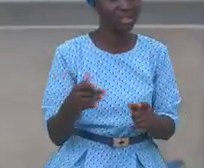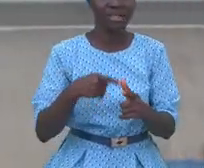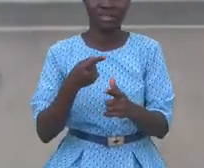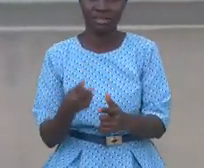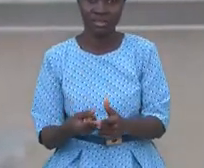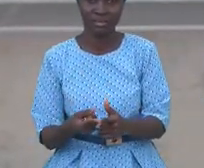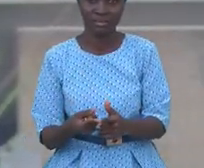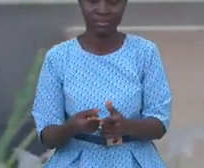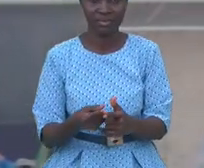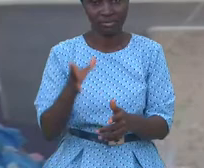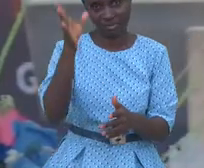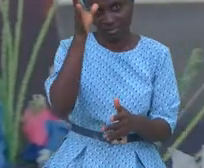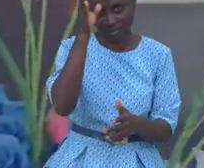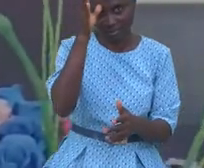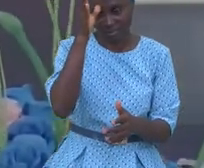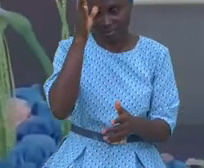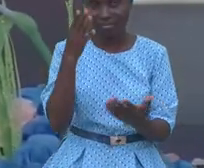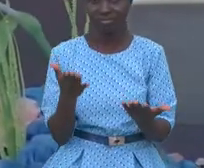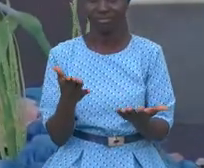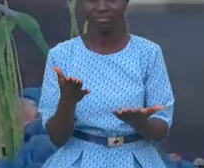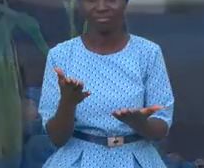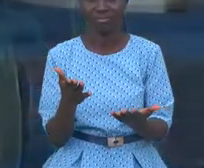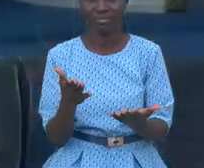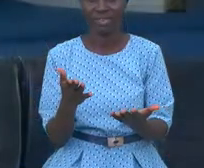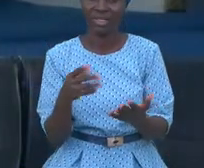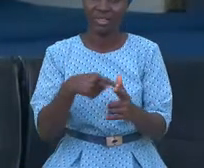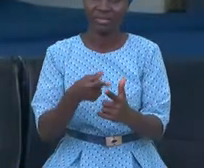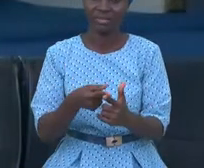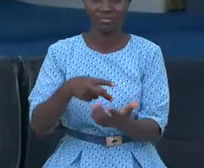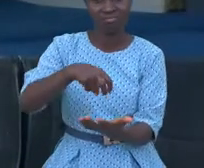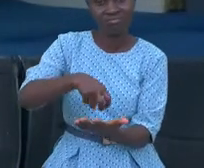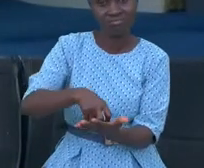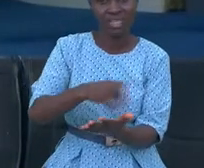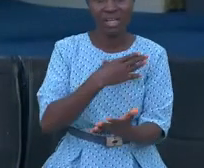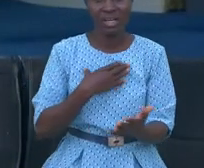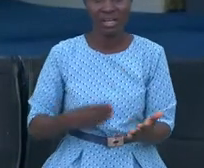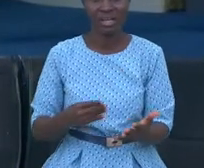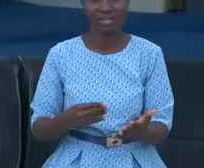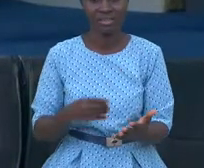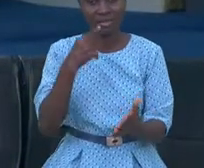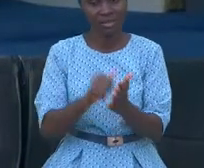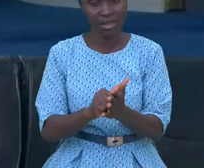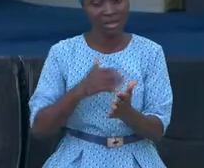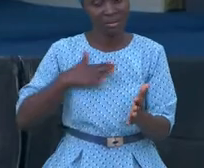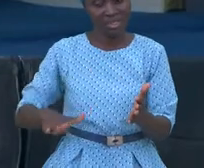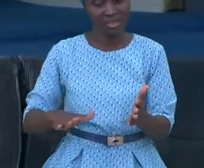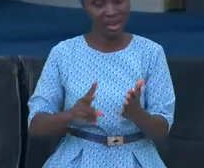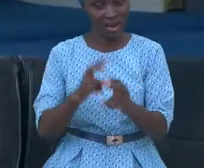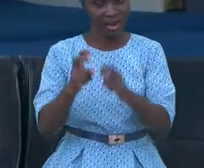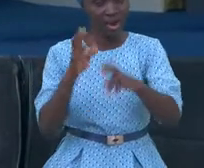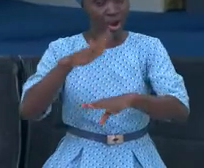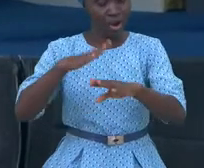then daddy kind of, stoops down and he says, "Climb on my shoulder."